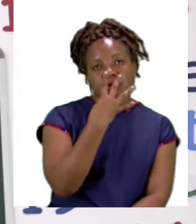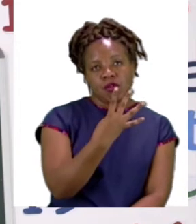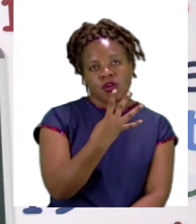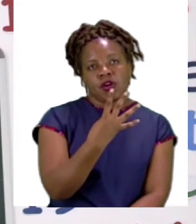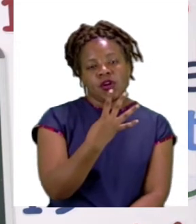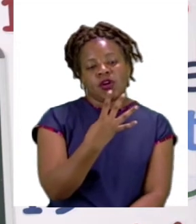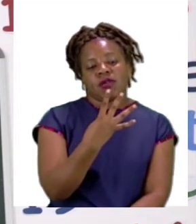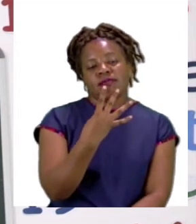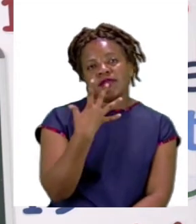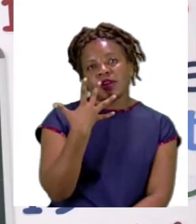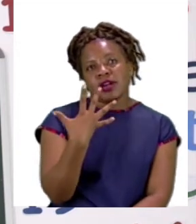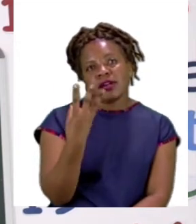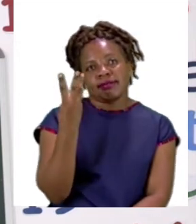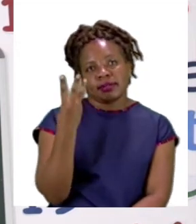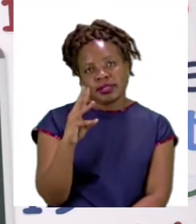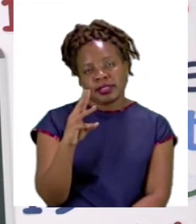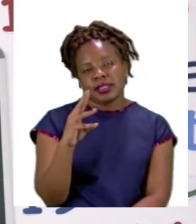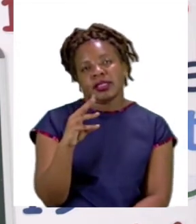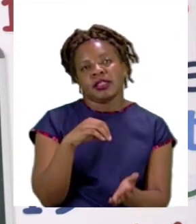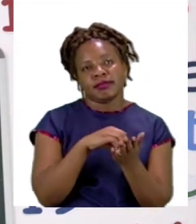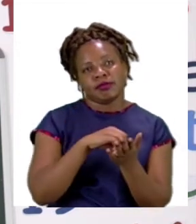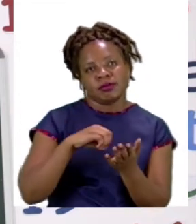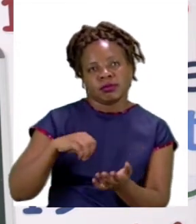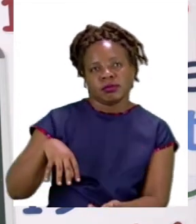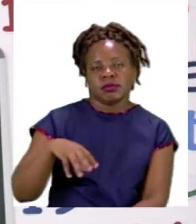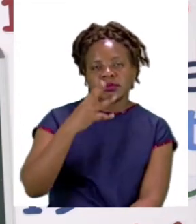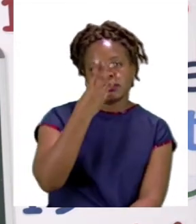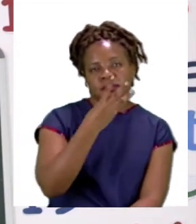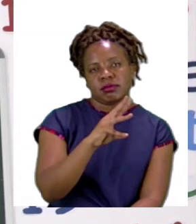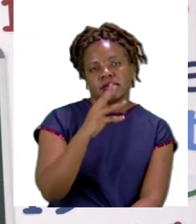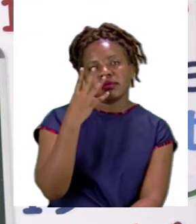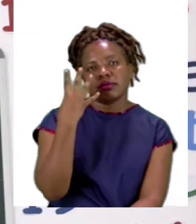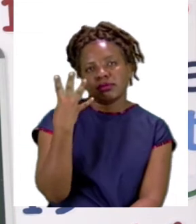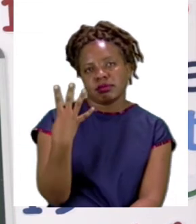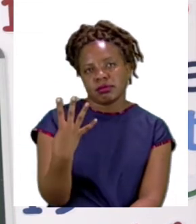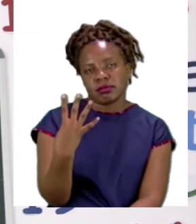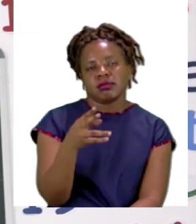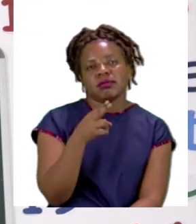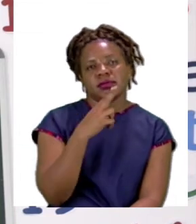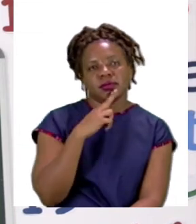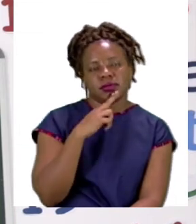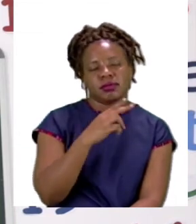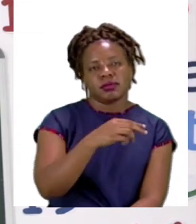456 minus 64 equals